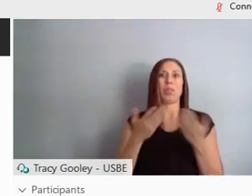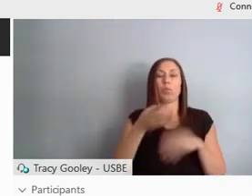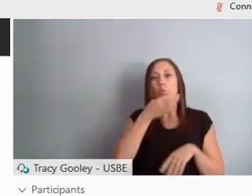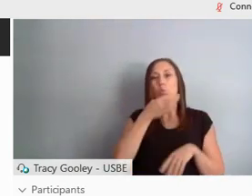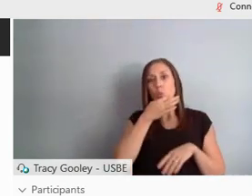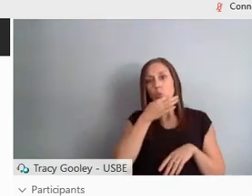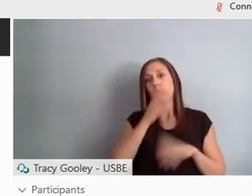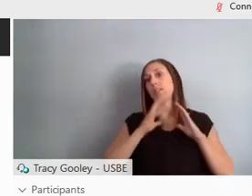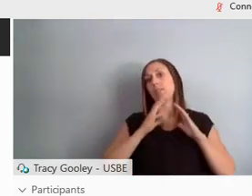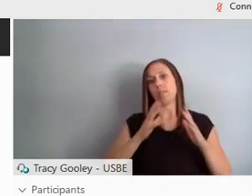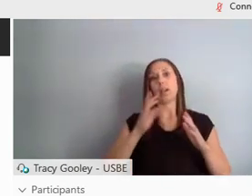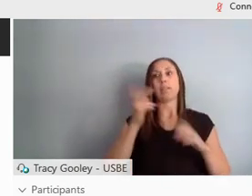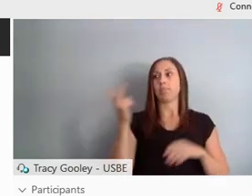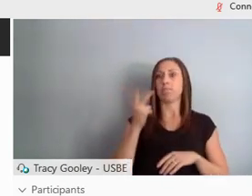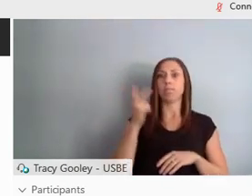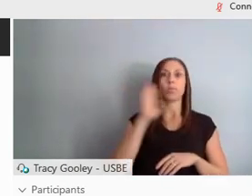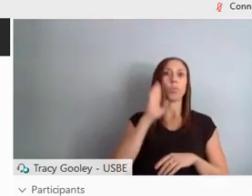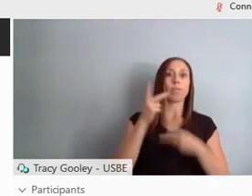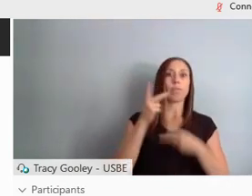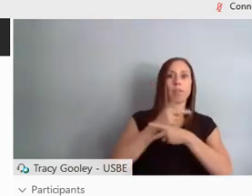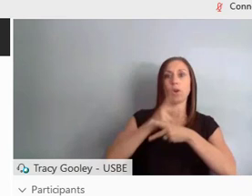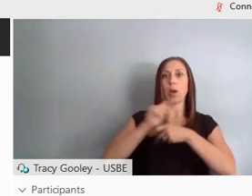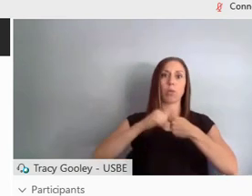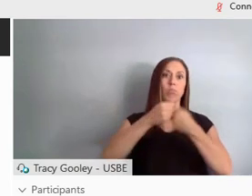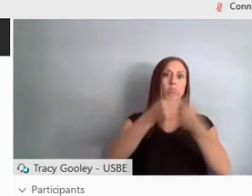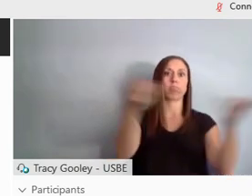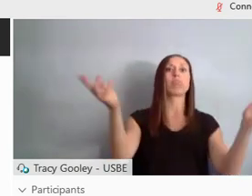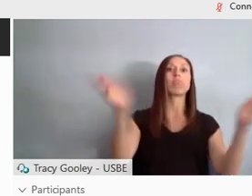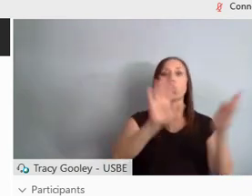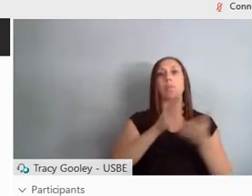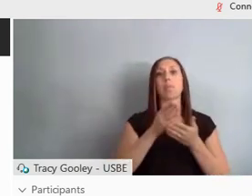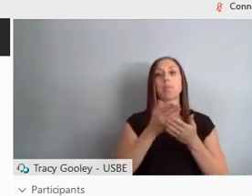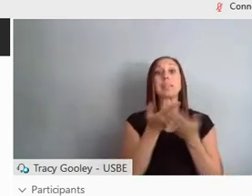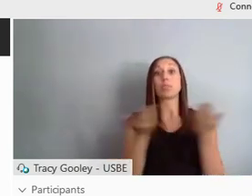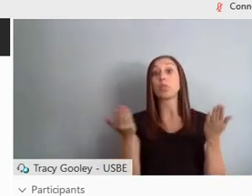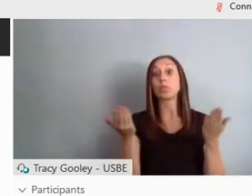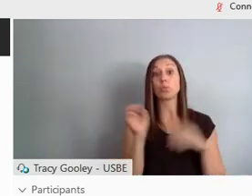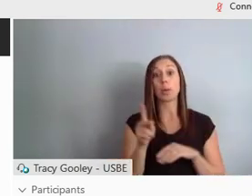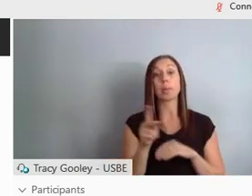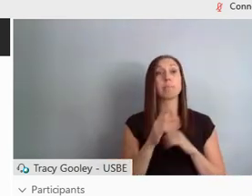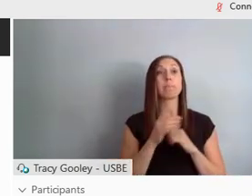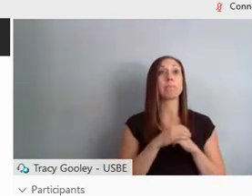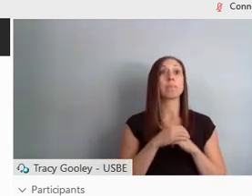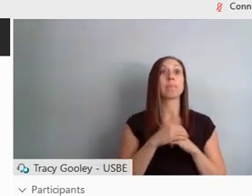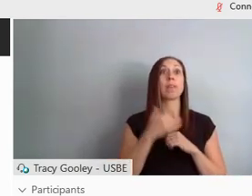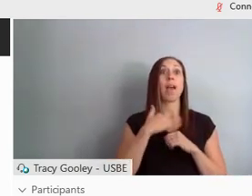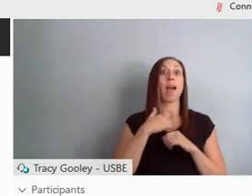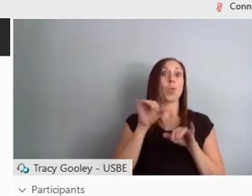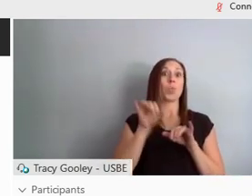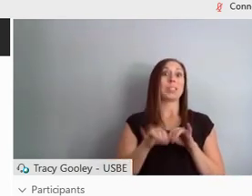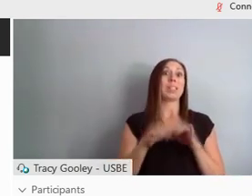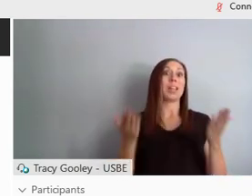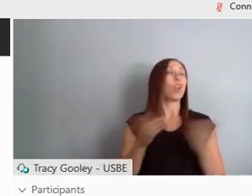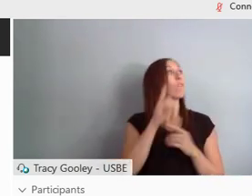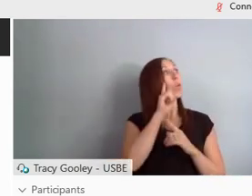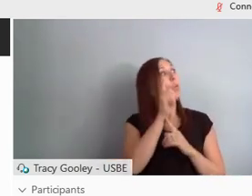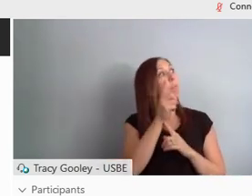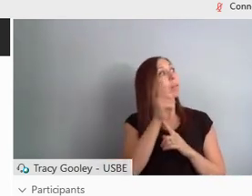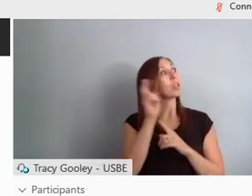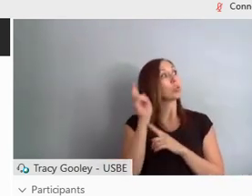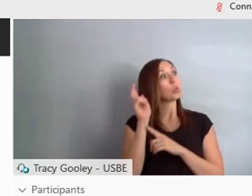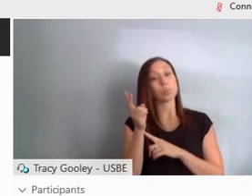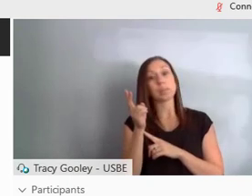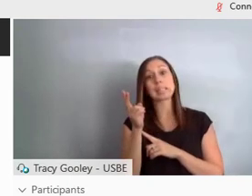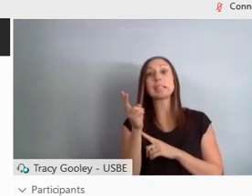area anytime soon, we're happy to try our best to help get you your materials. So I'll stick around for just another minute